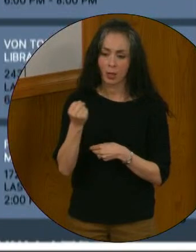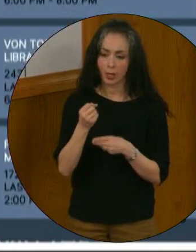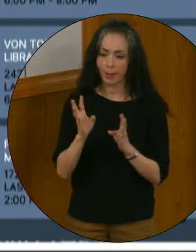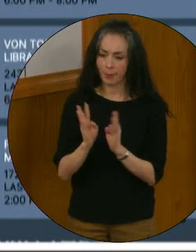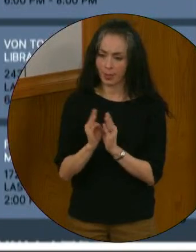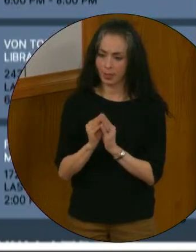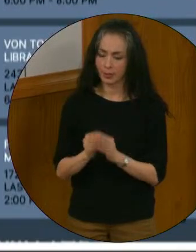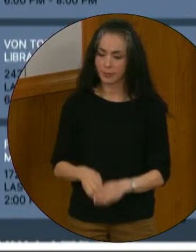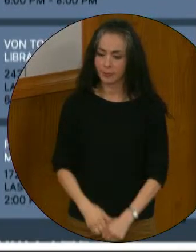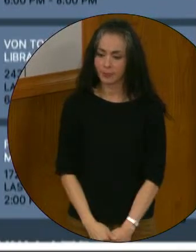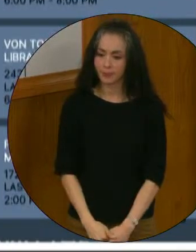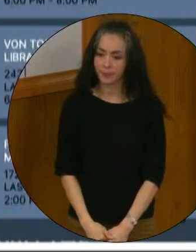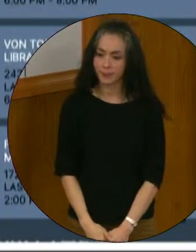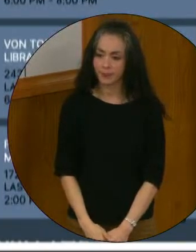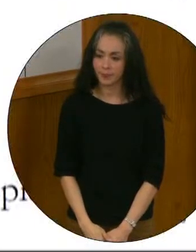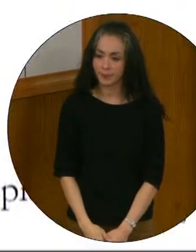meeting.